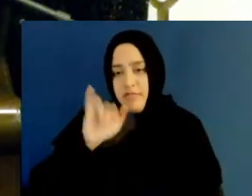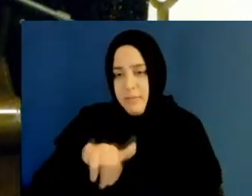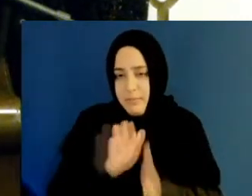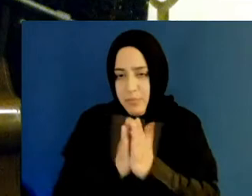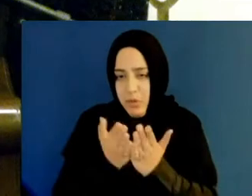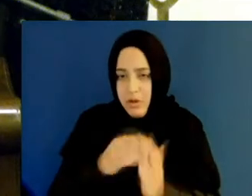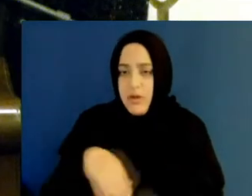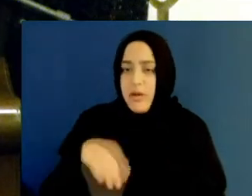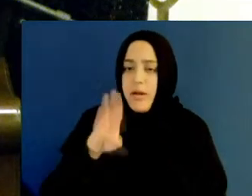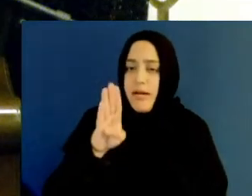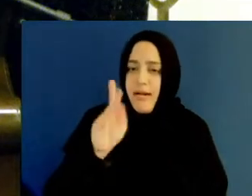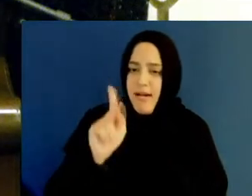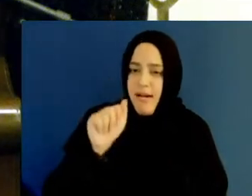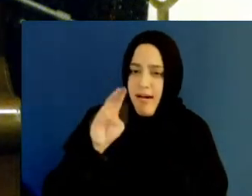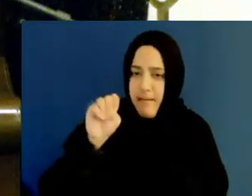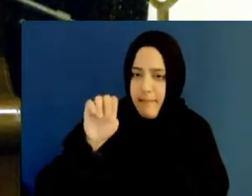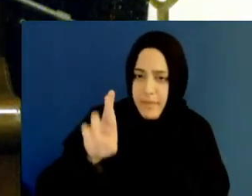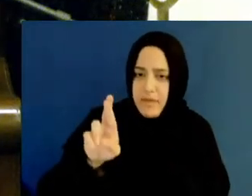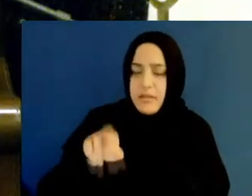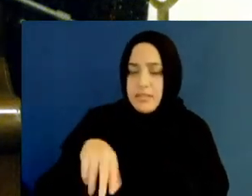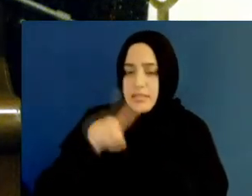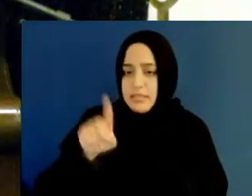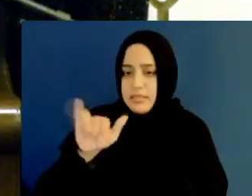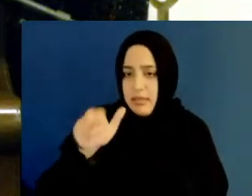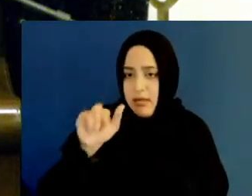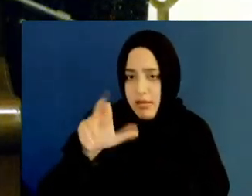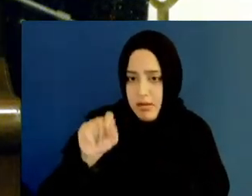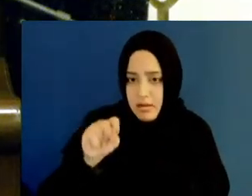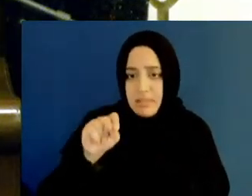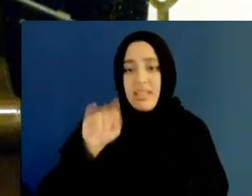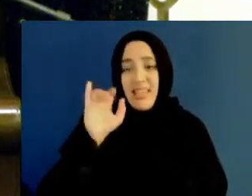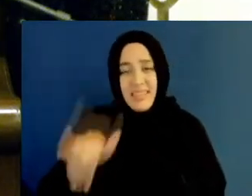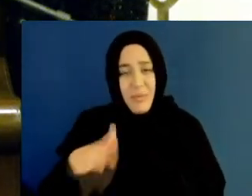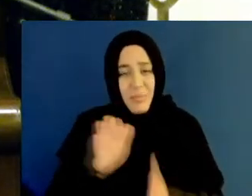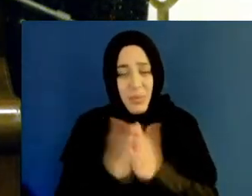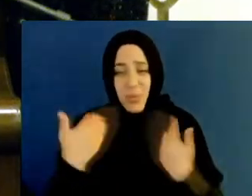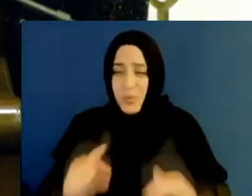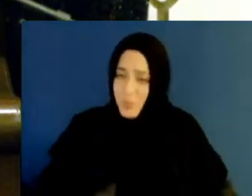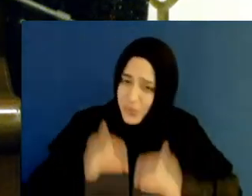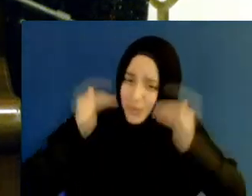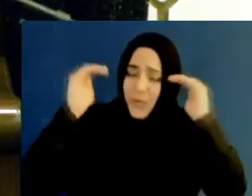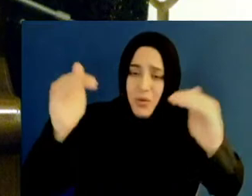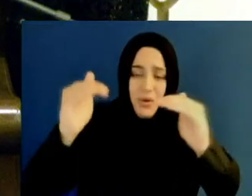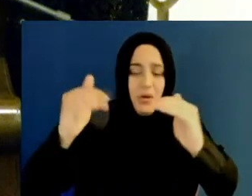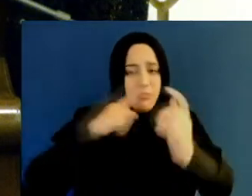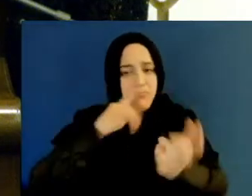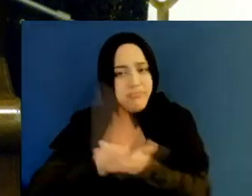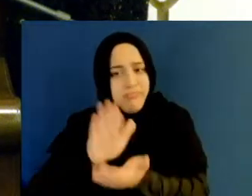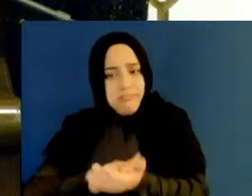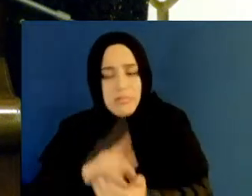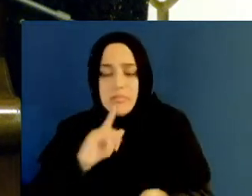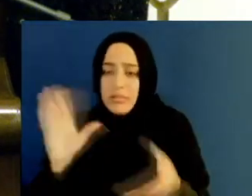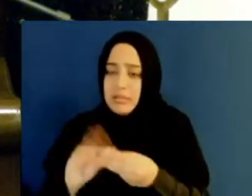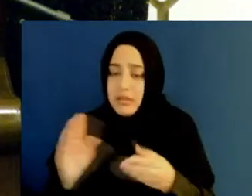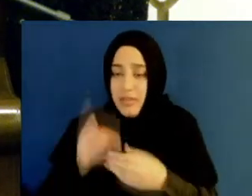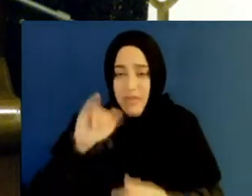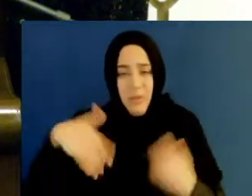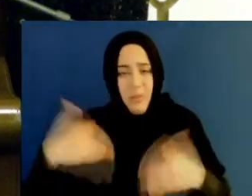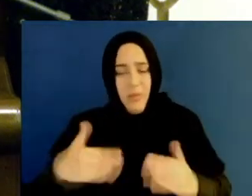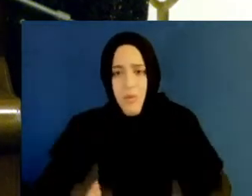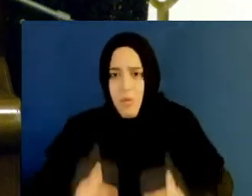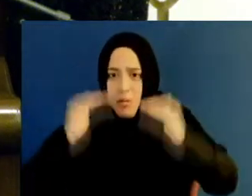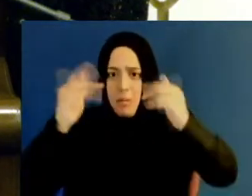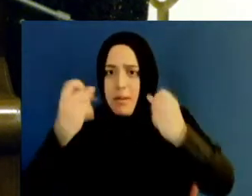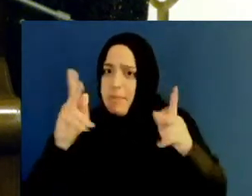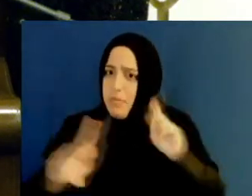maraja, is a book at the highest level of i'tibar, because Ibn Kaulaway paid the highest level of attention